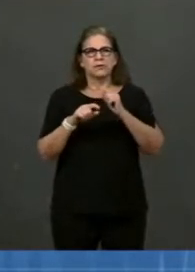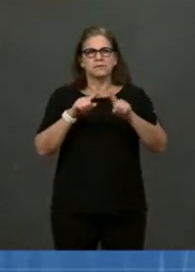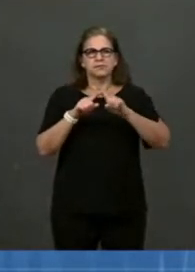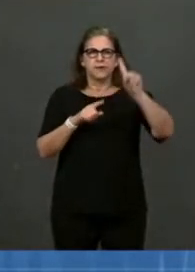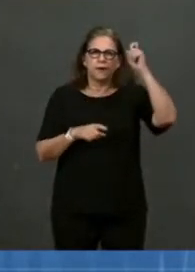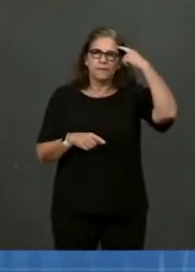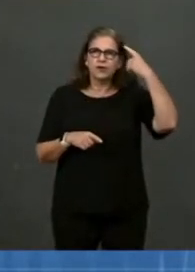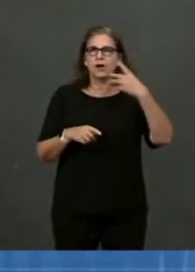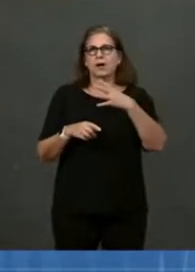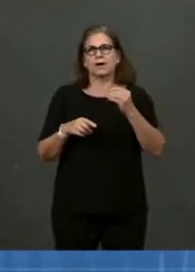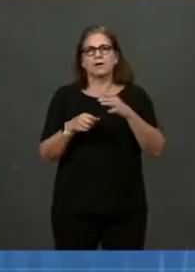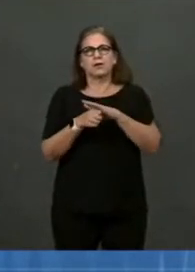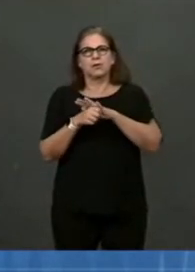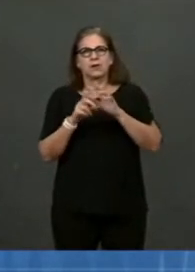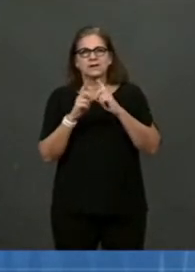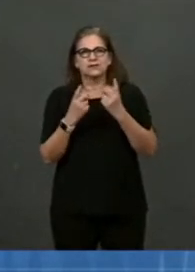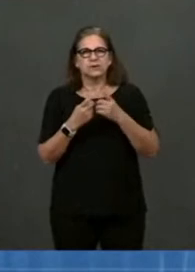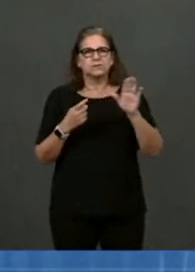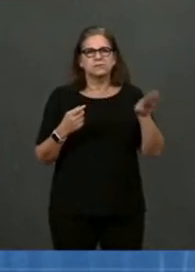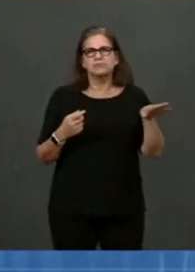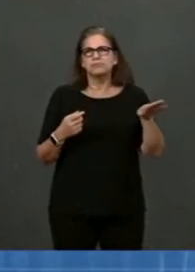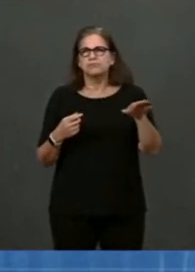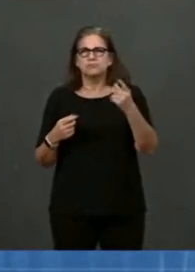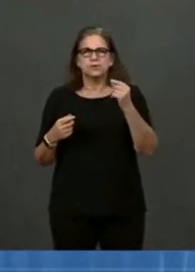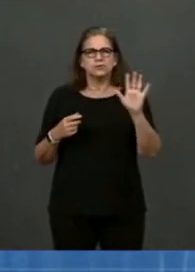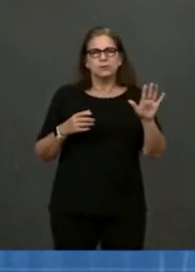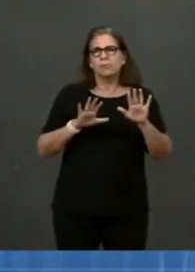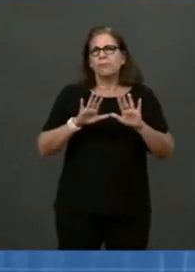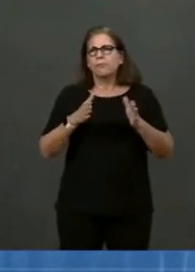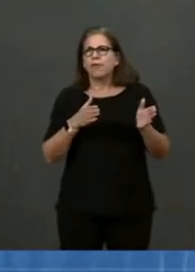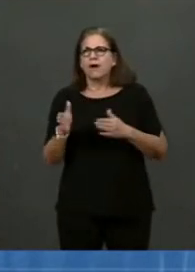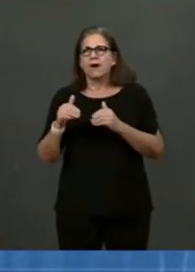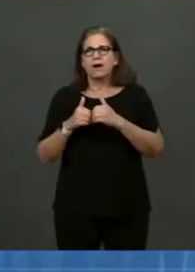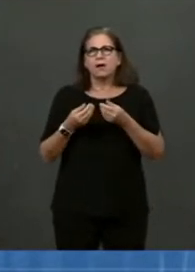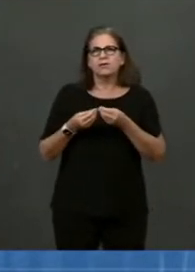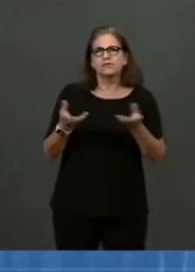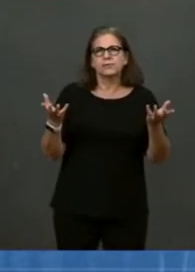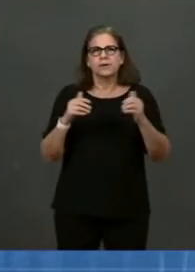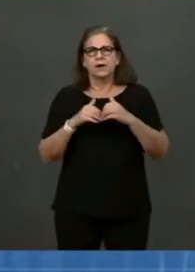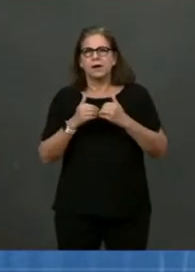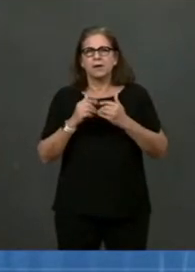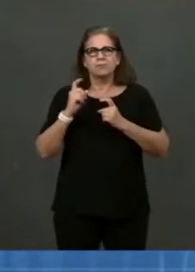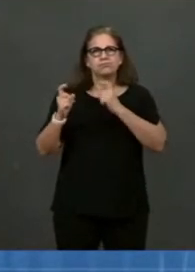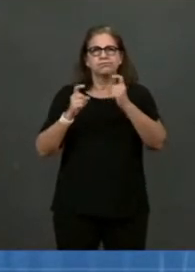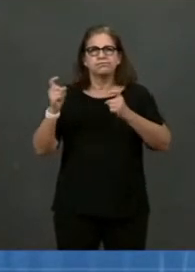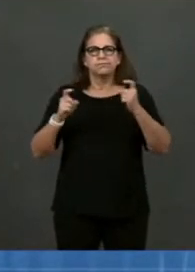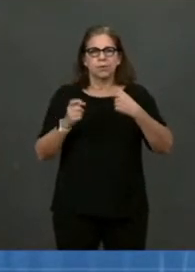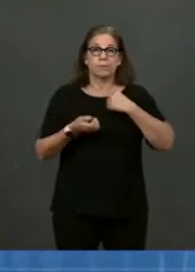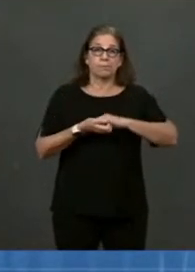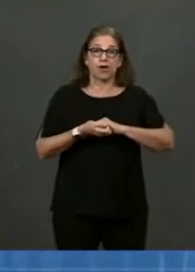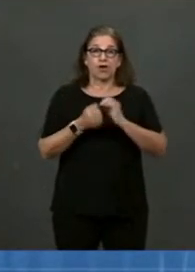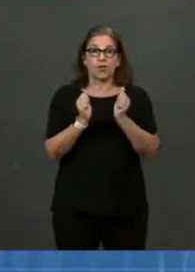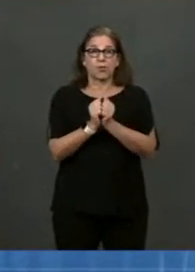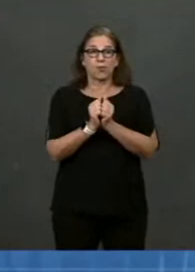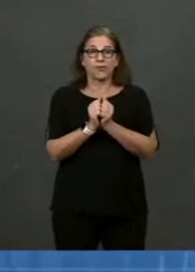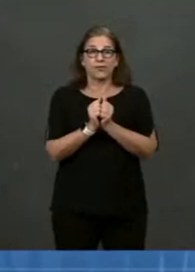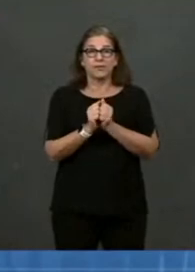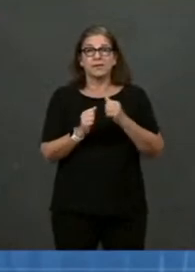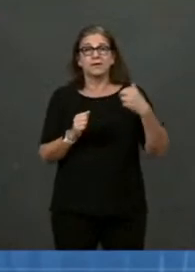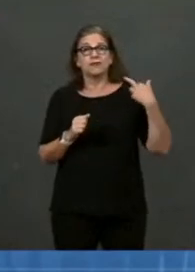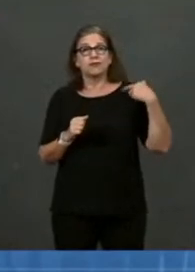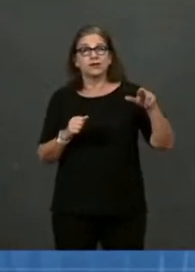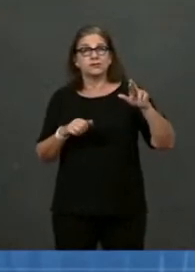booster programs. We're also getting resources to community groups, faith-based organizations, and local leaders so they can understand